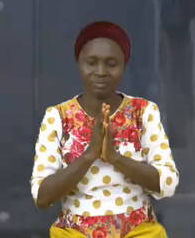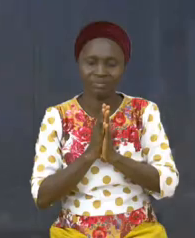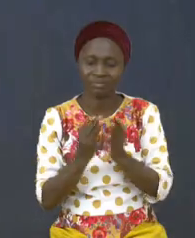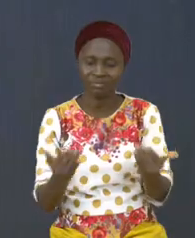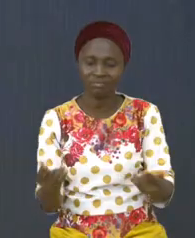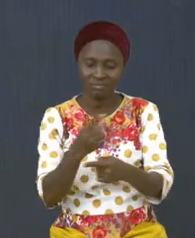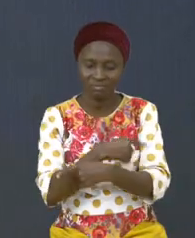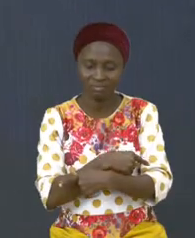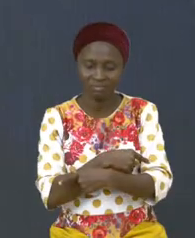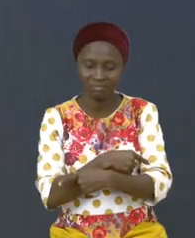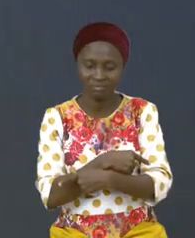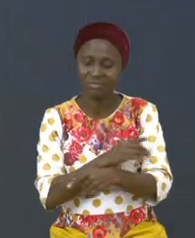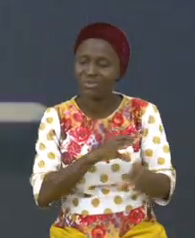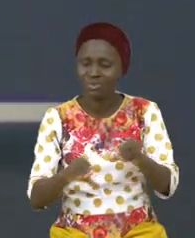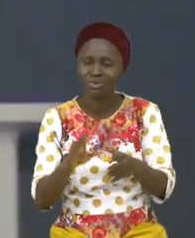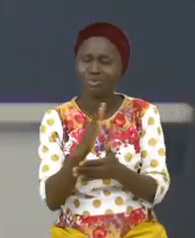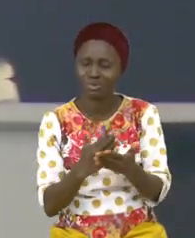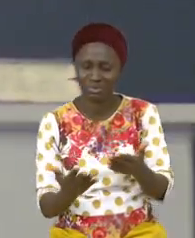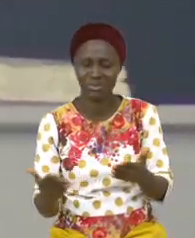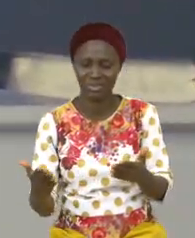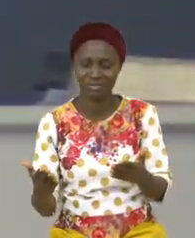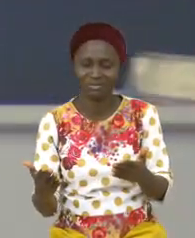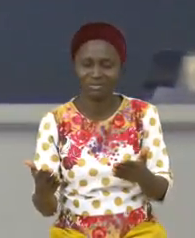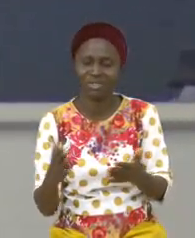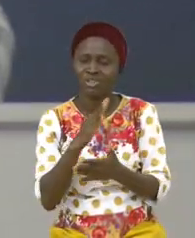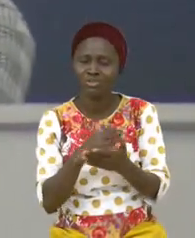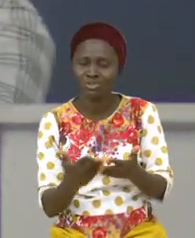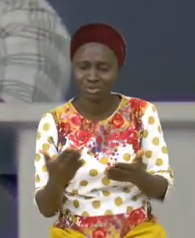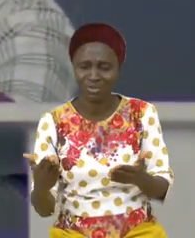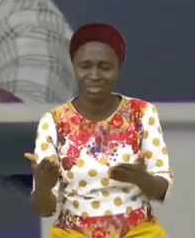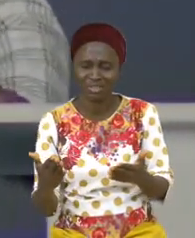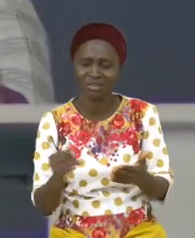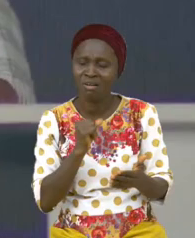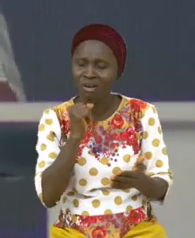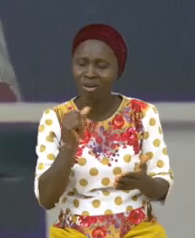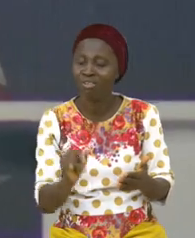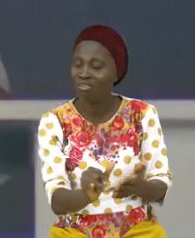Today, do something. Something uncommon.